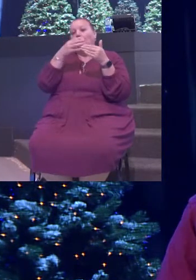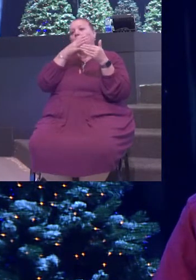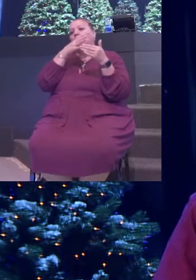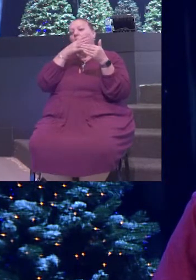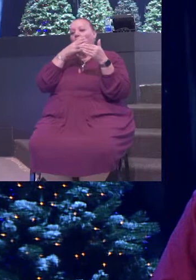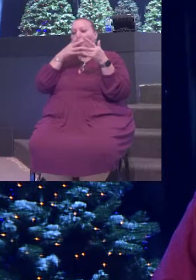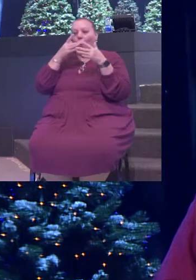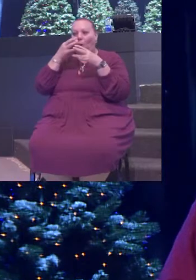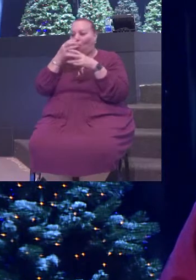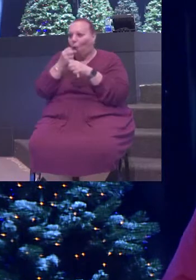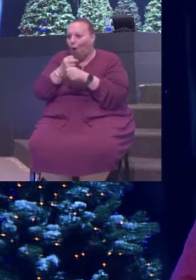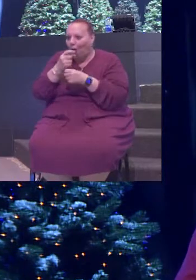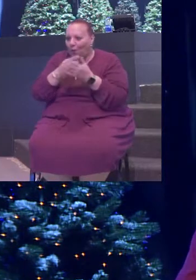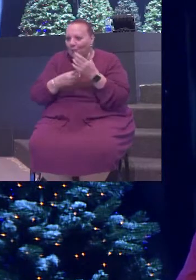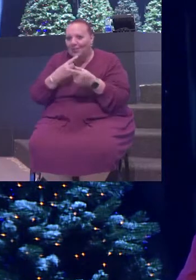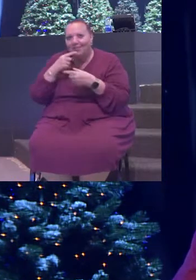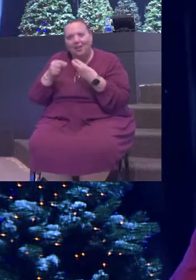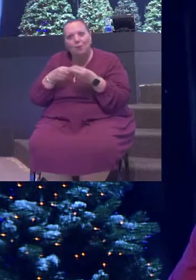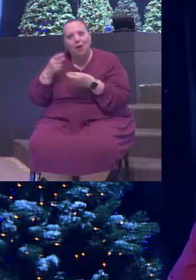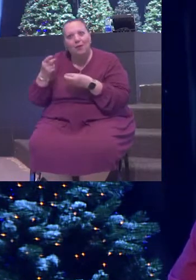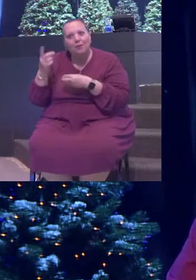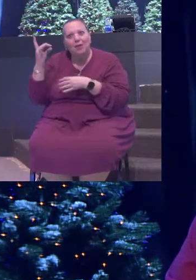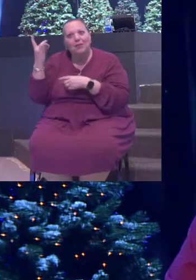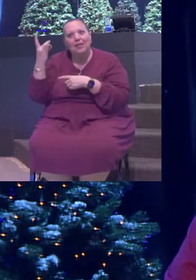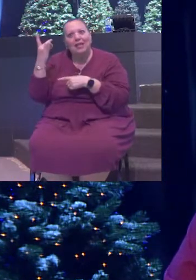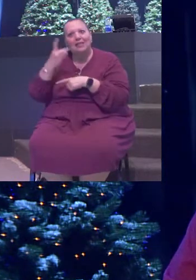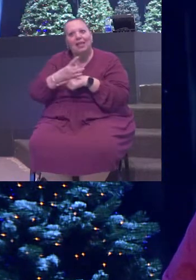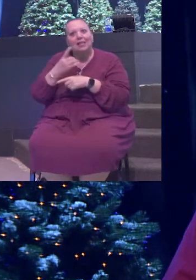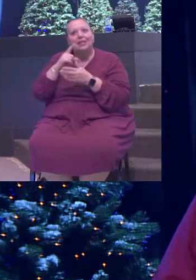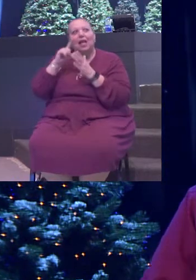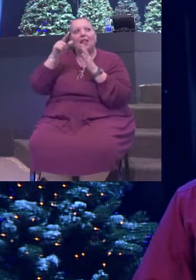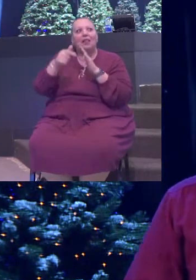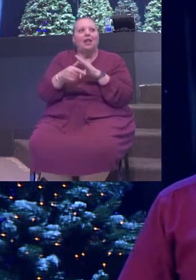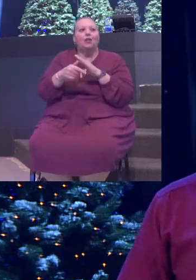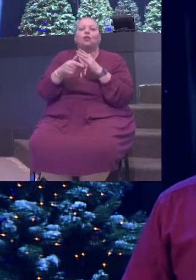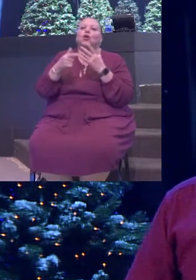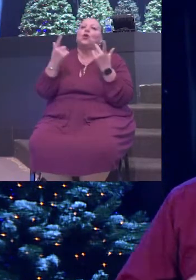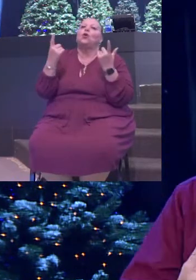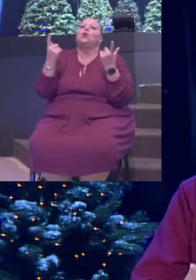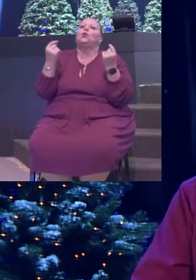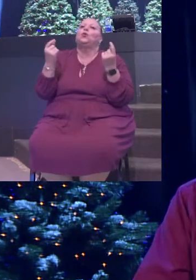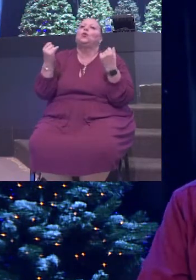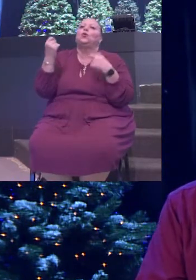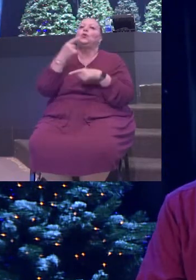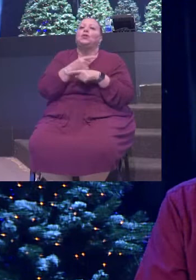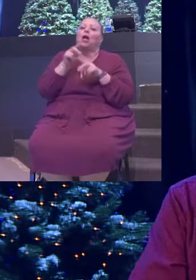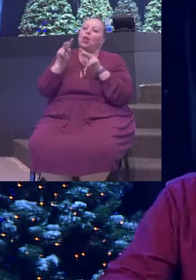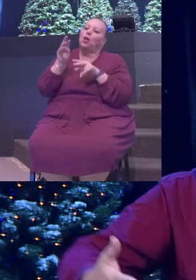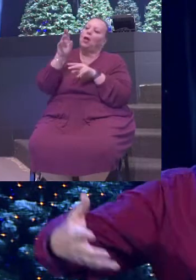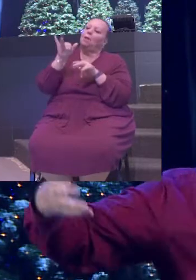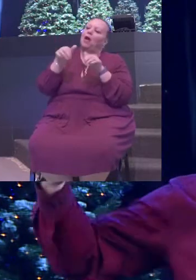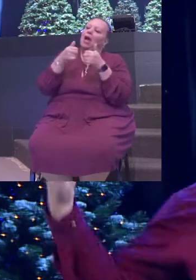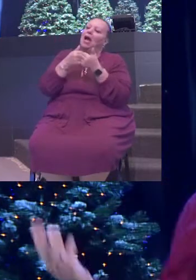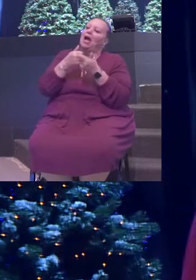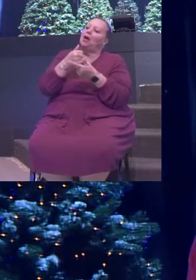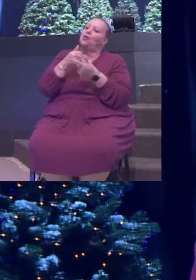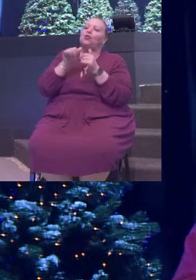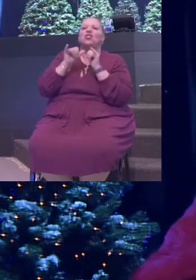was said about him. That was 8 days later. So today what I want to do is I want to look at Mary and how